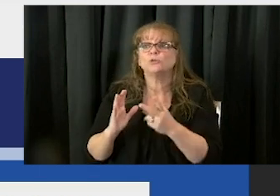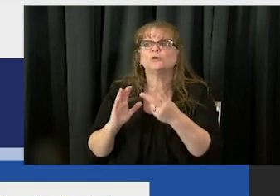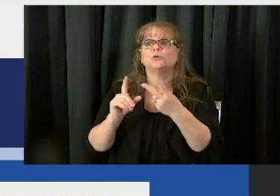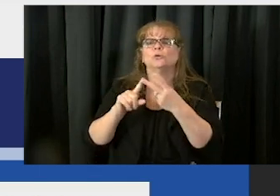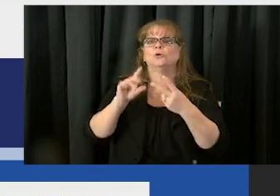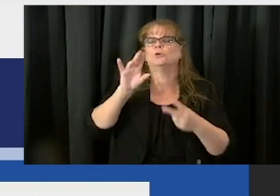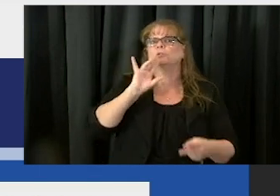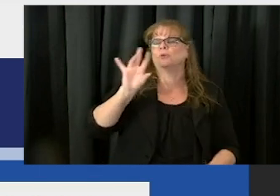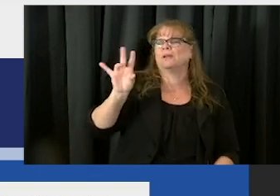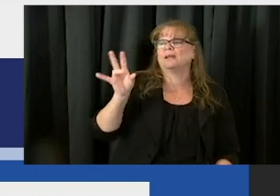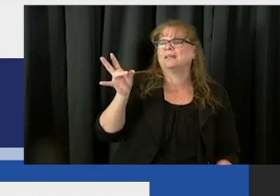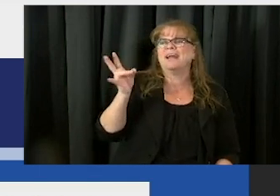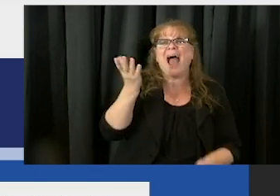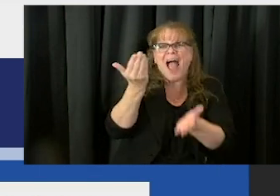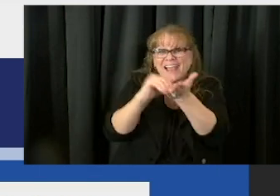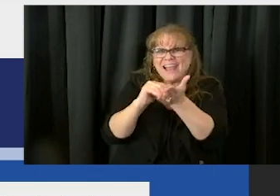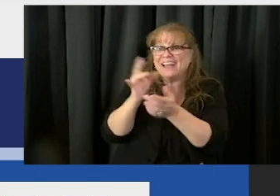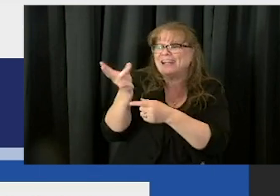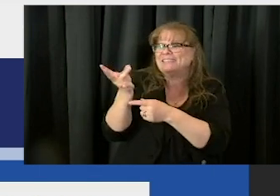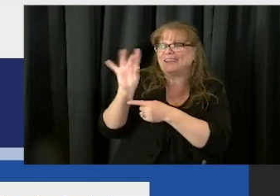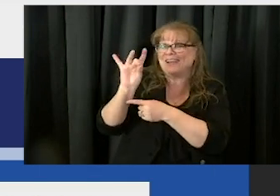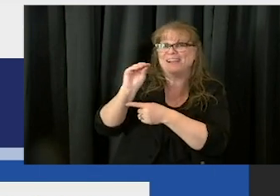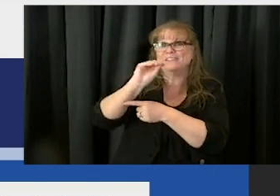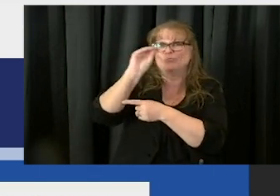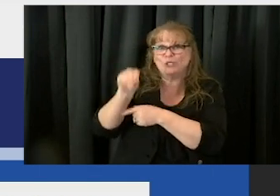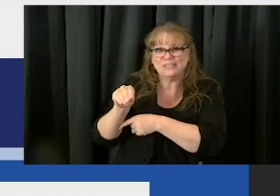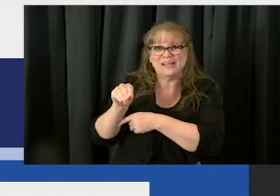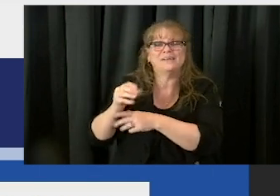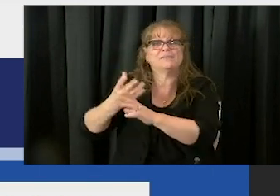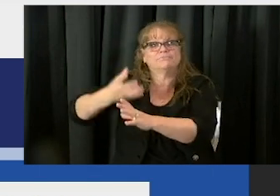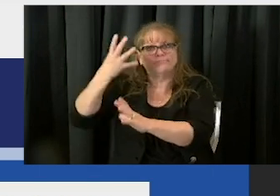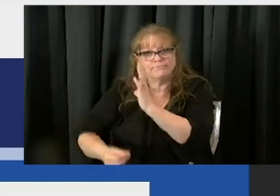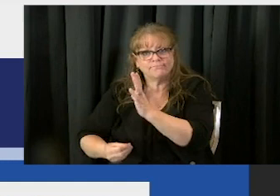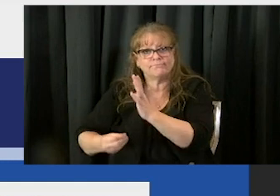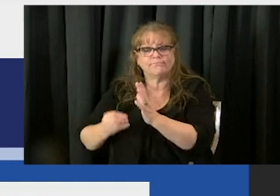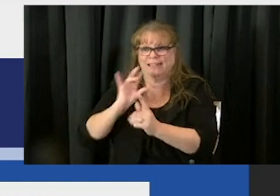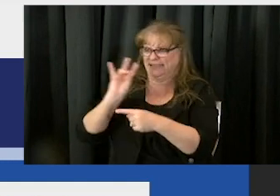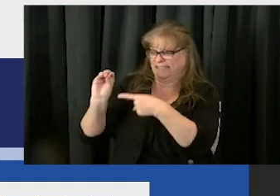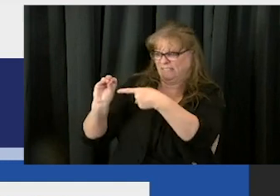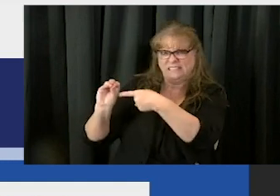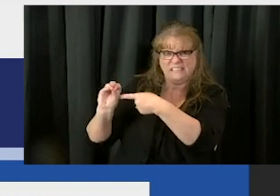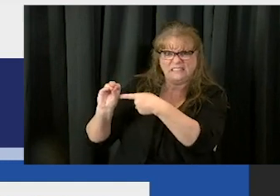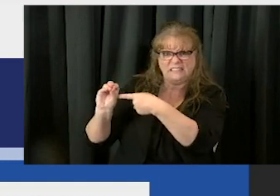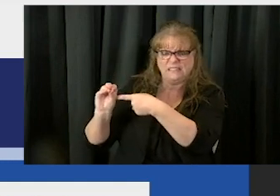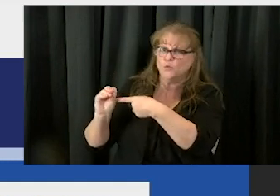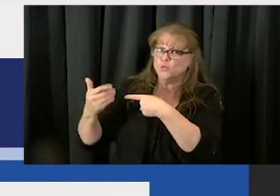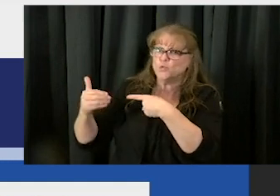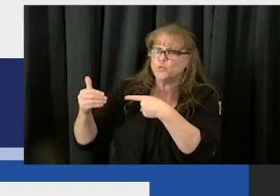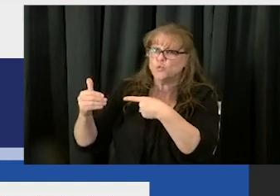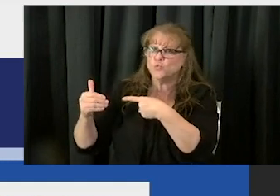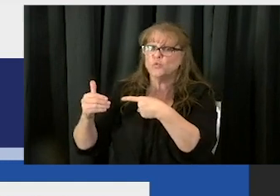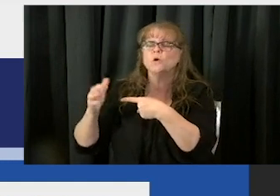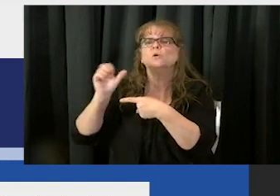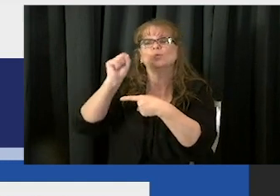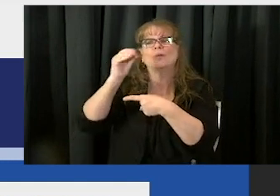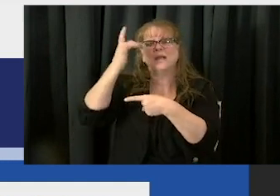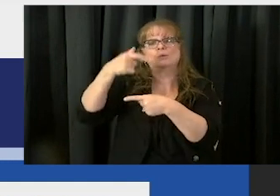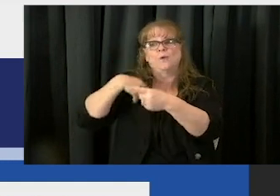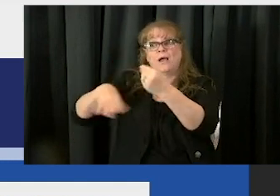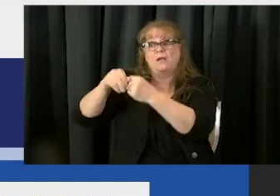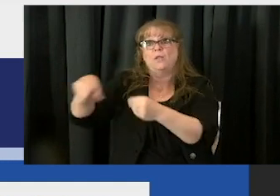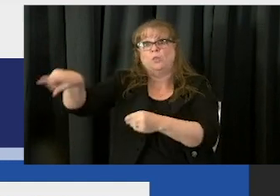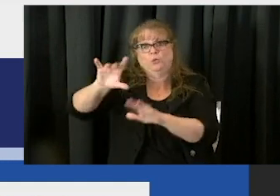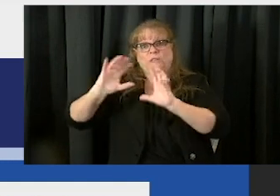up vaccinated, the more lives we can save. 1B also includes people working in food and agriculture